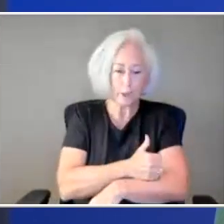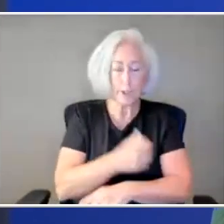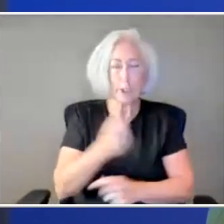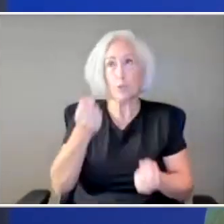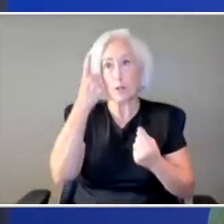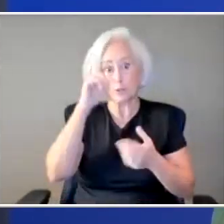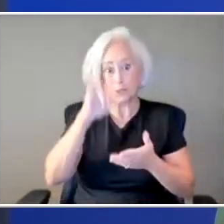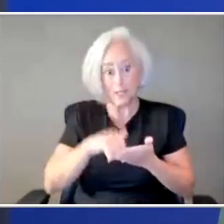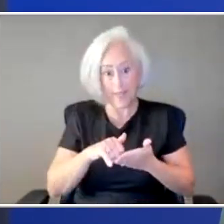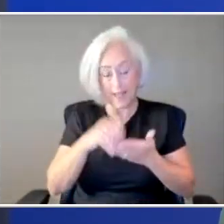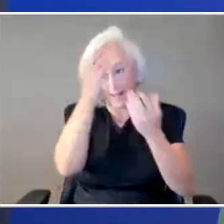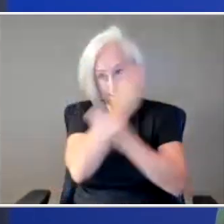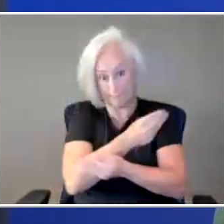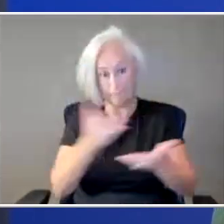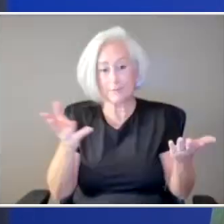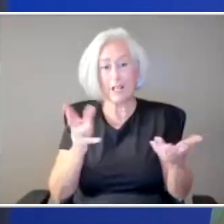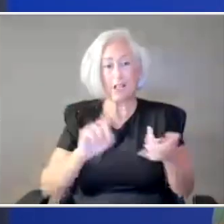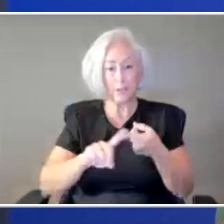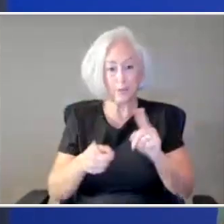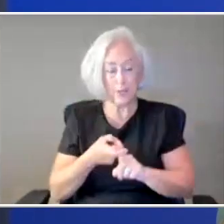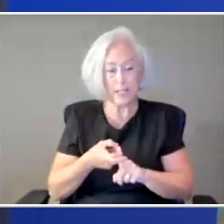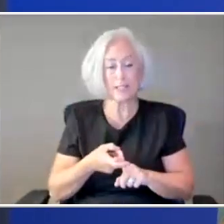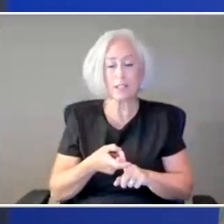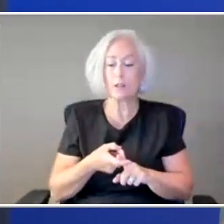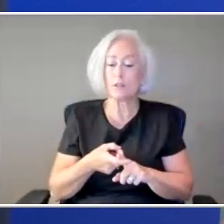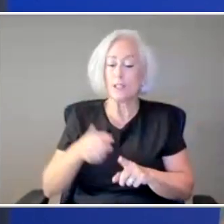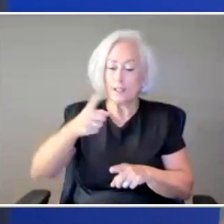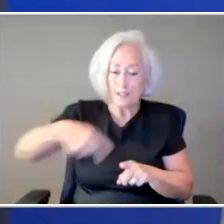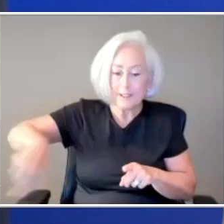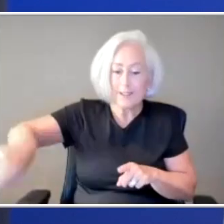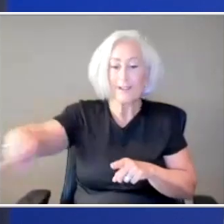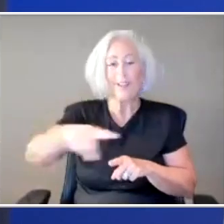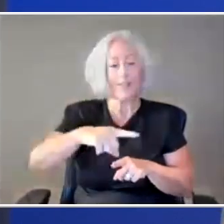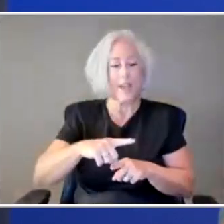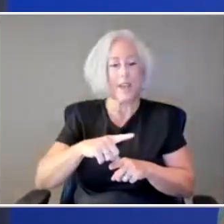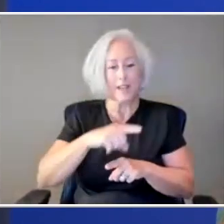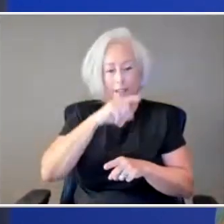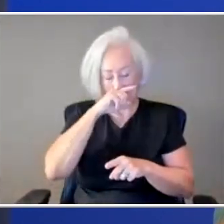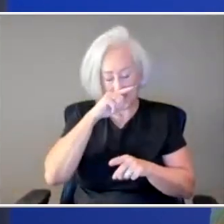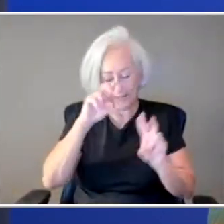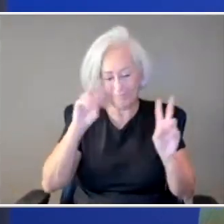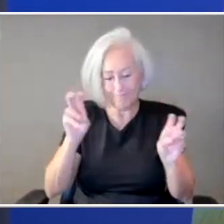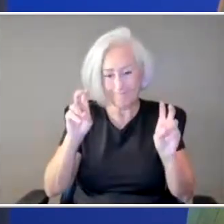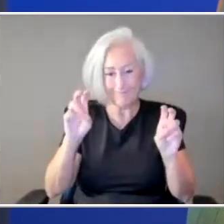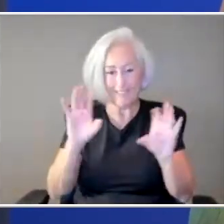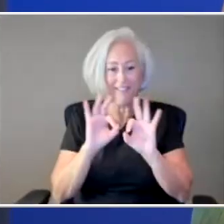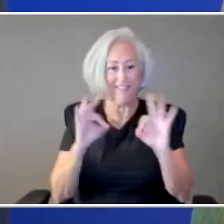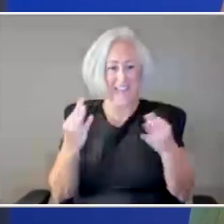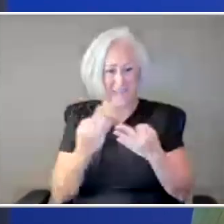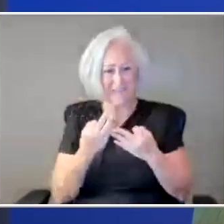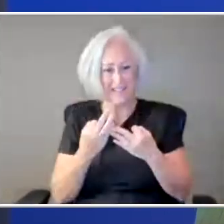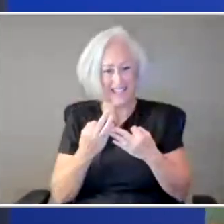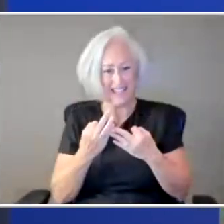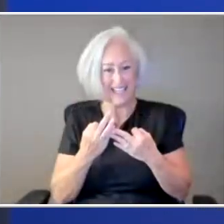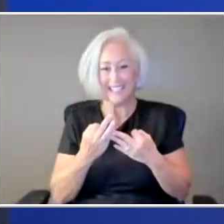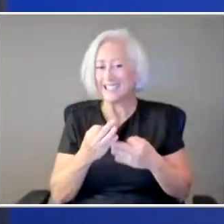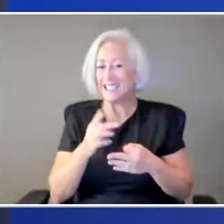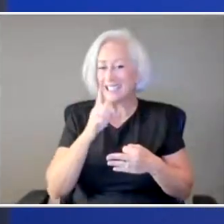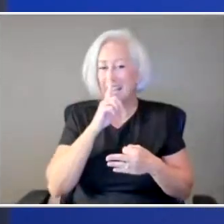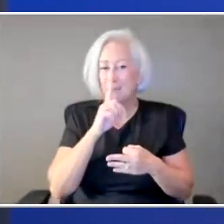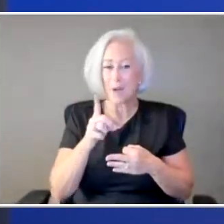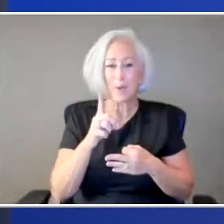know. So I think that circle of friends and the people around us are family, and I'm a big auntie with lots of nieces